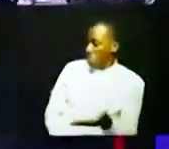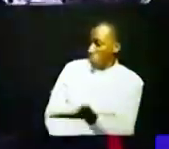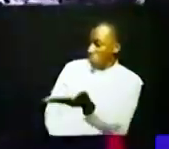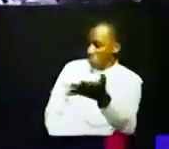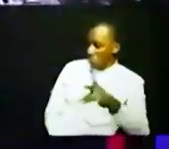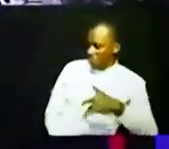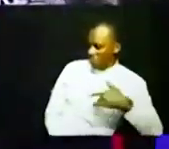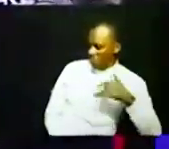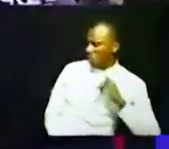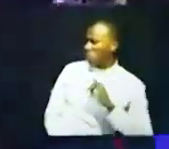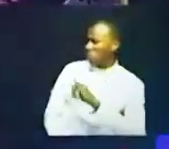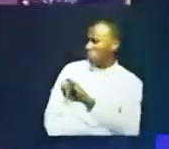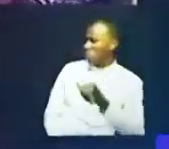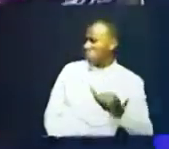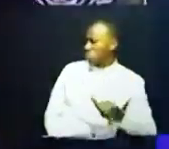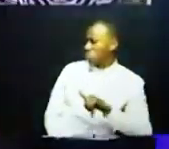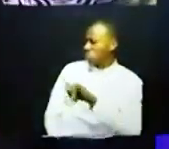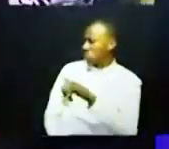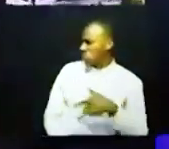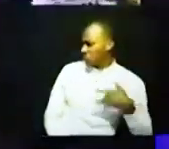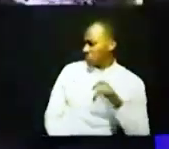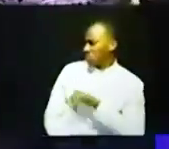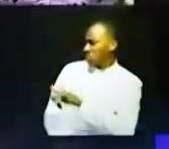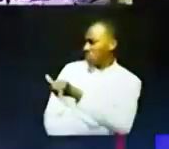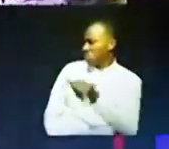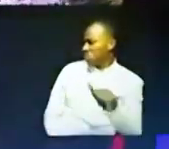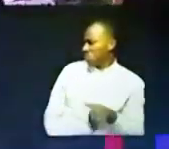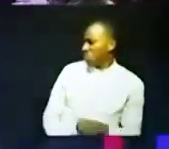feel the same way.